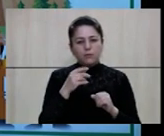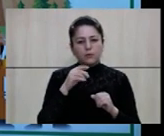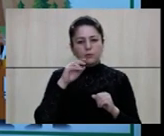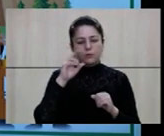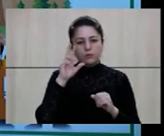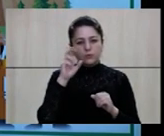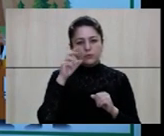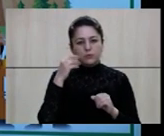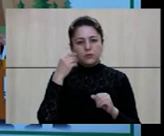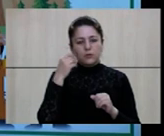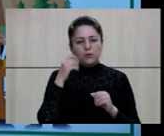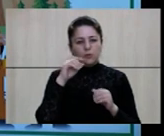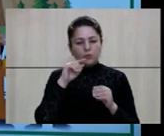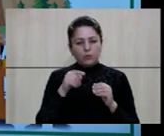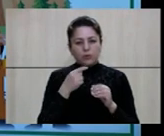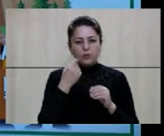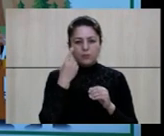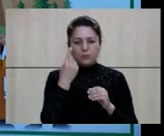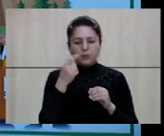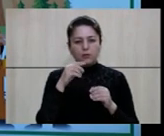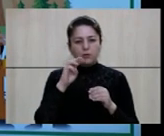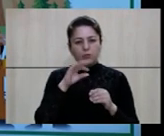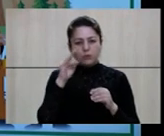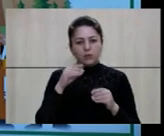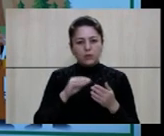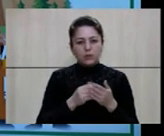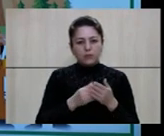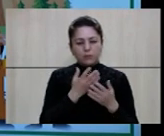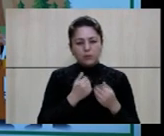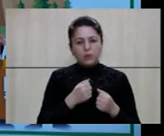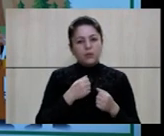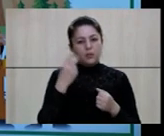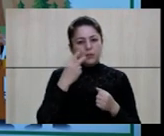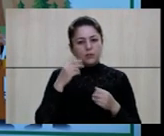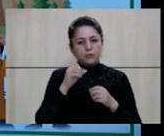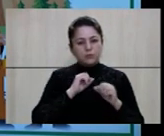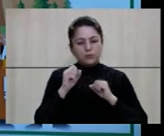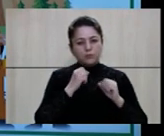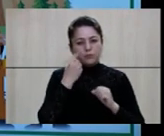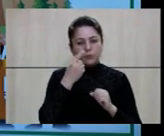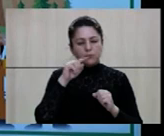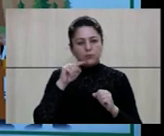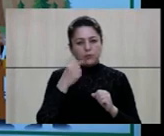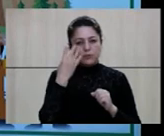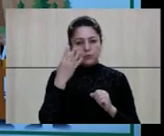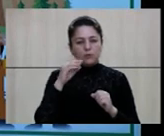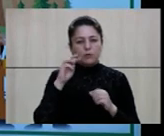tonna ko'mir qazib oldi. 2-brigada birinchisidan 1 butun 14 marta ko'p.